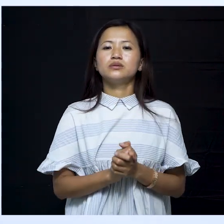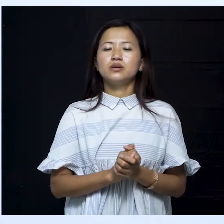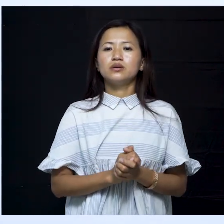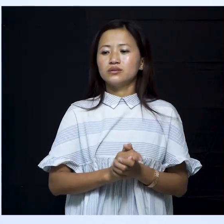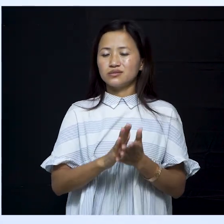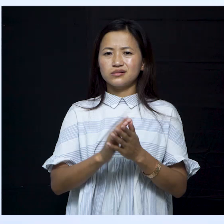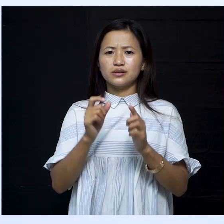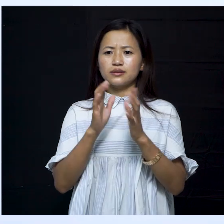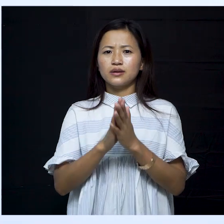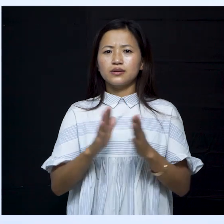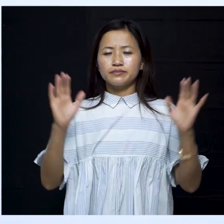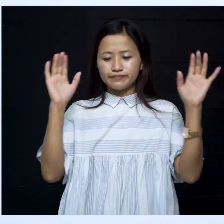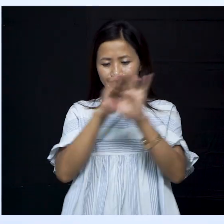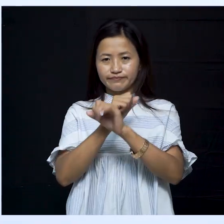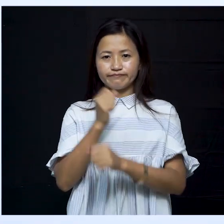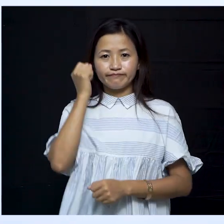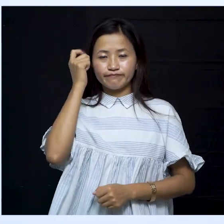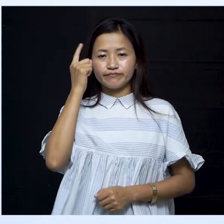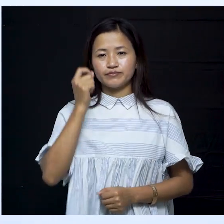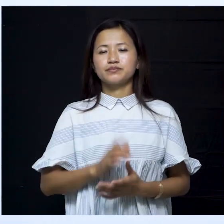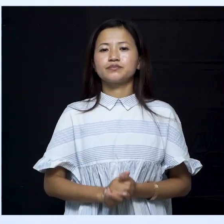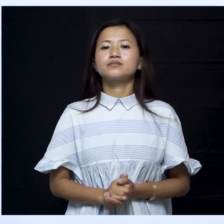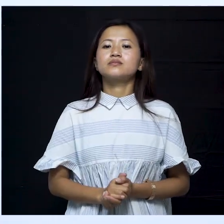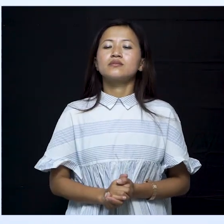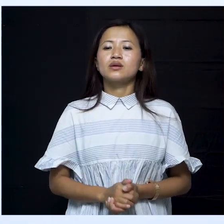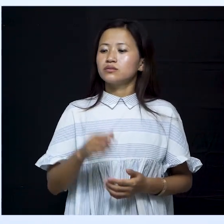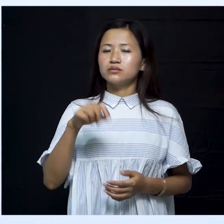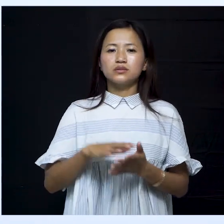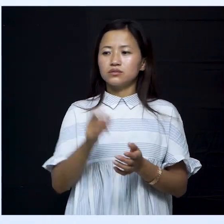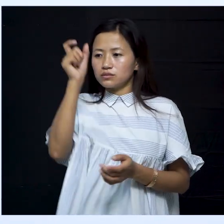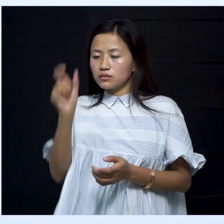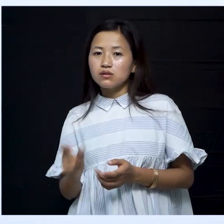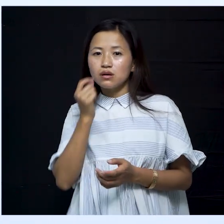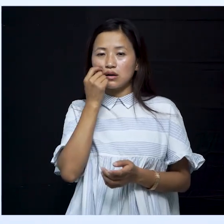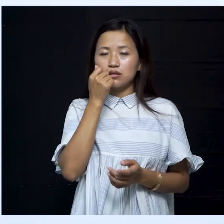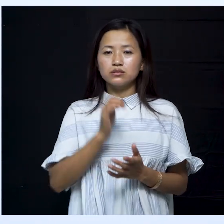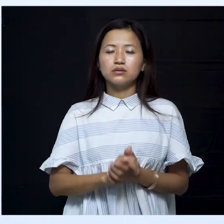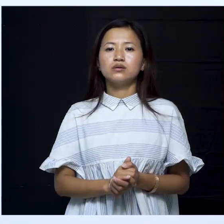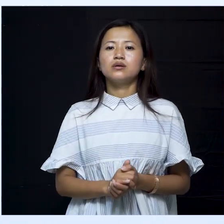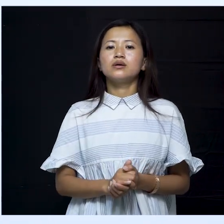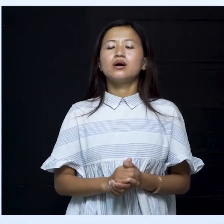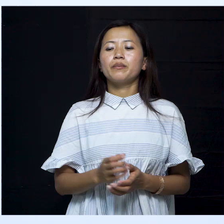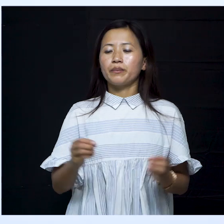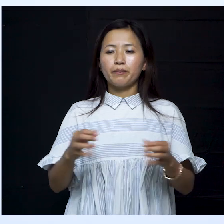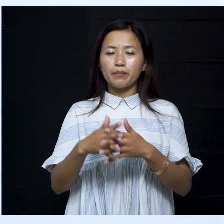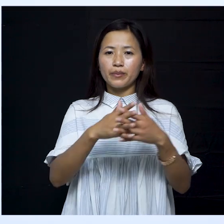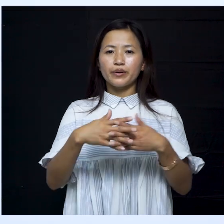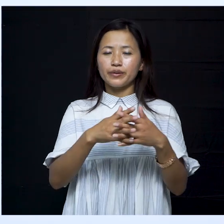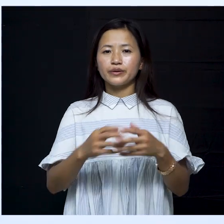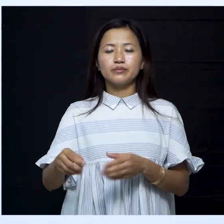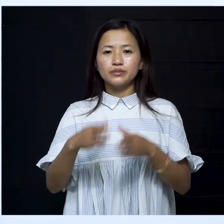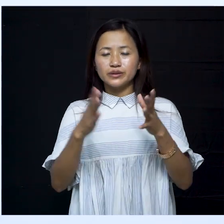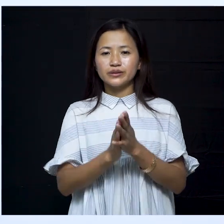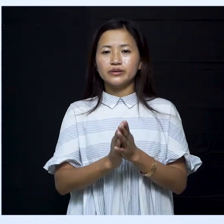be misunderstood. The author humorously picked at the American language and pointed